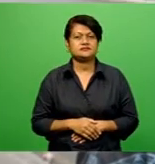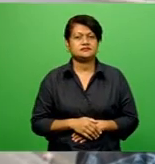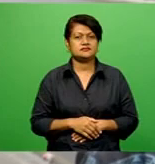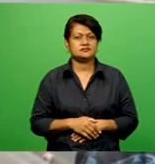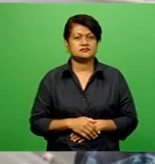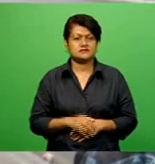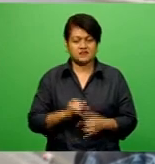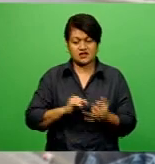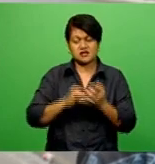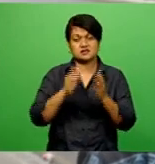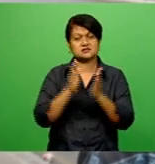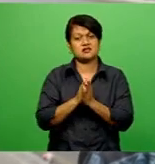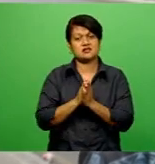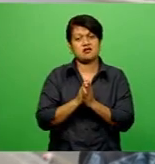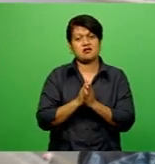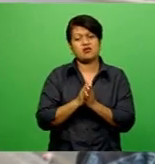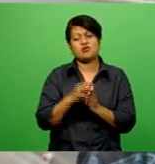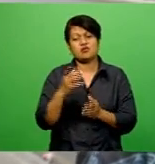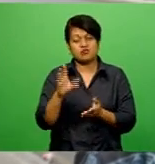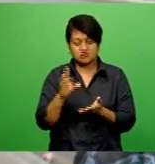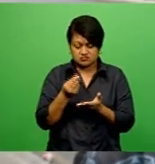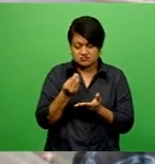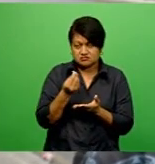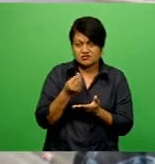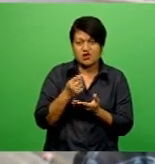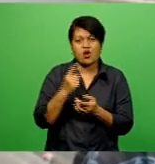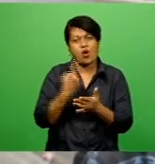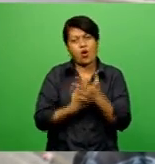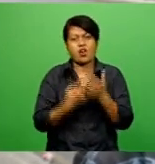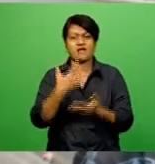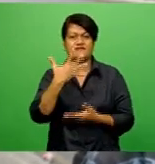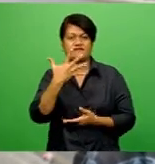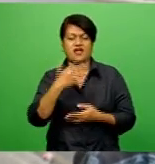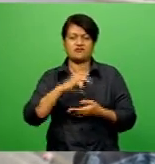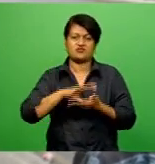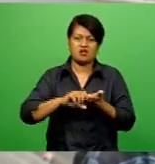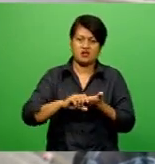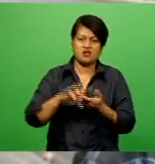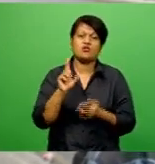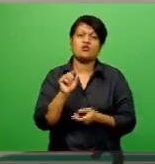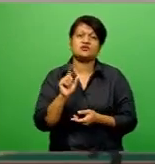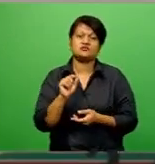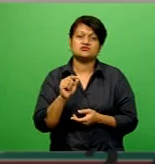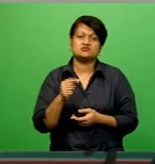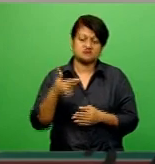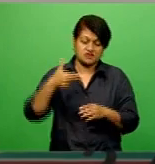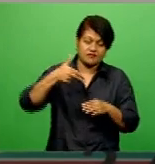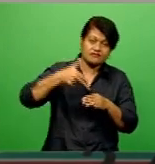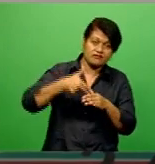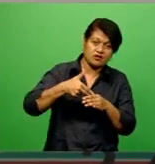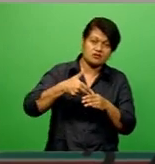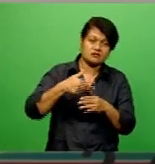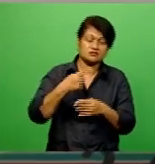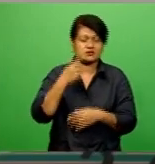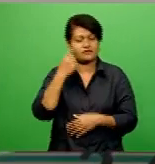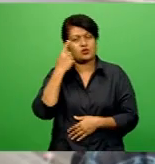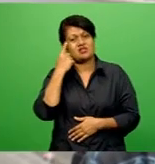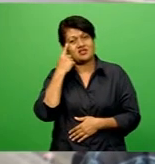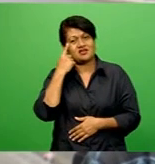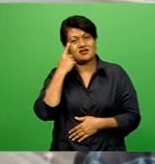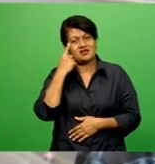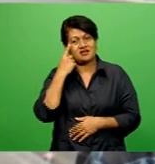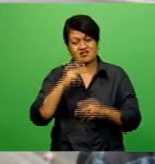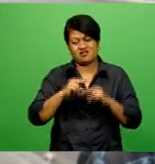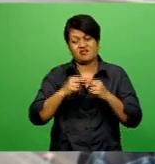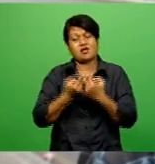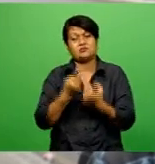Someday we just earning $5. What you going to fill the fuel? Think, What family going to